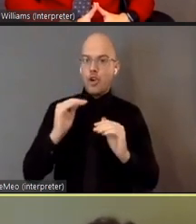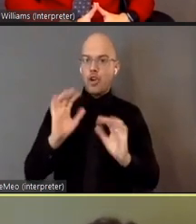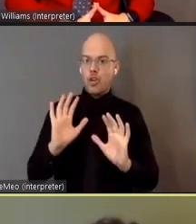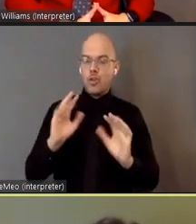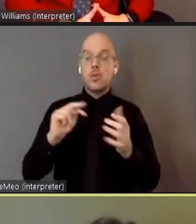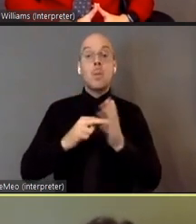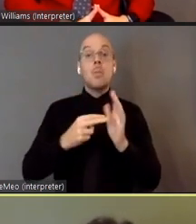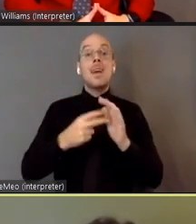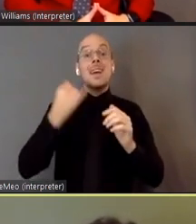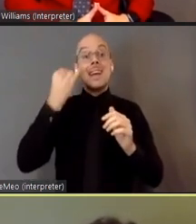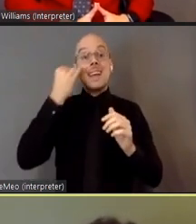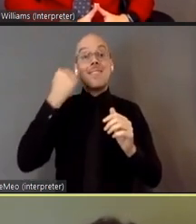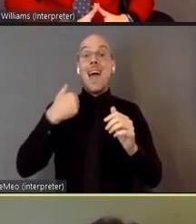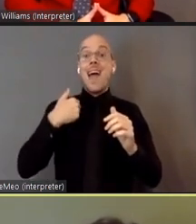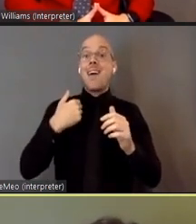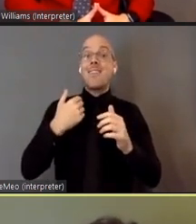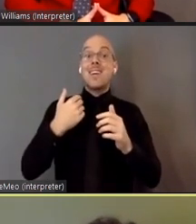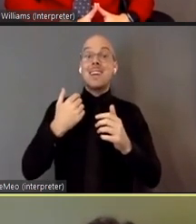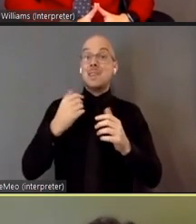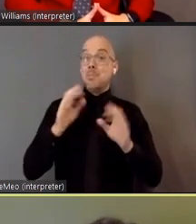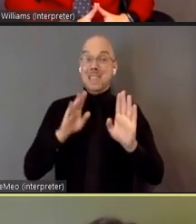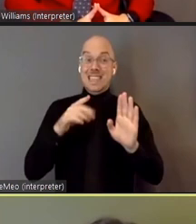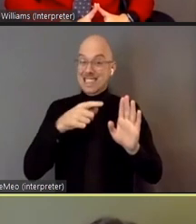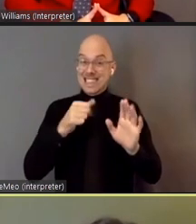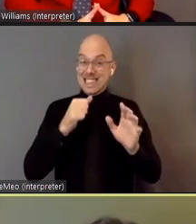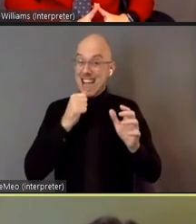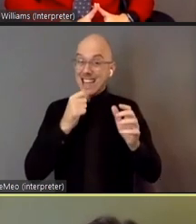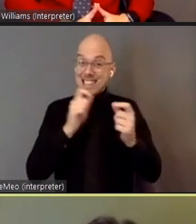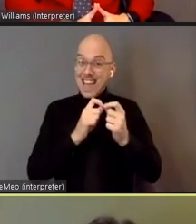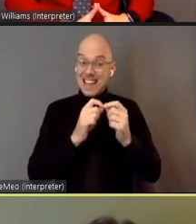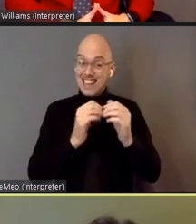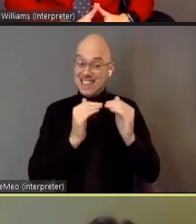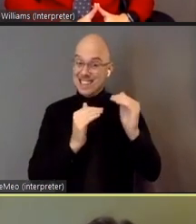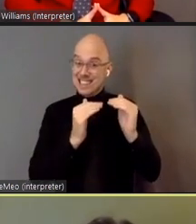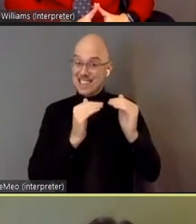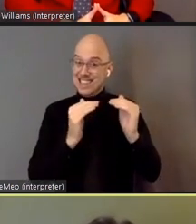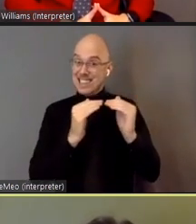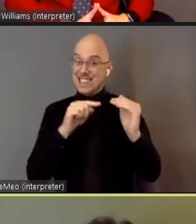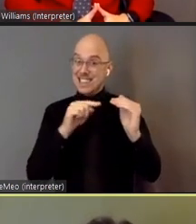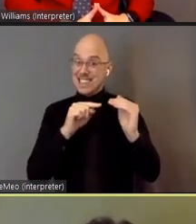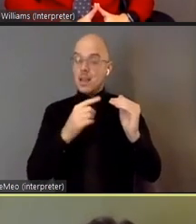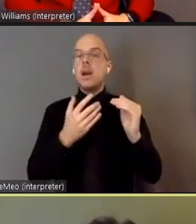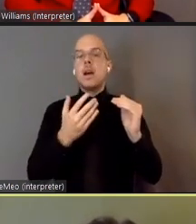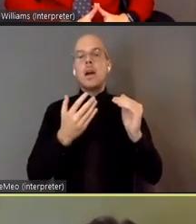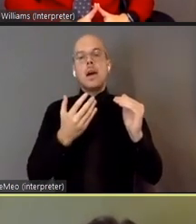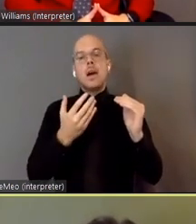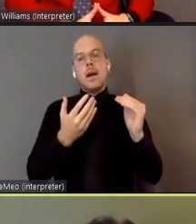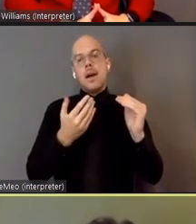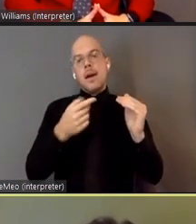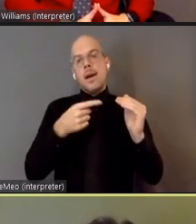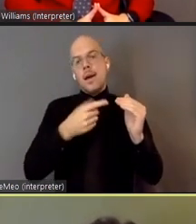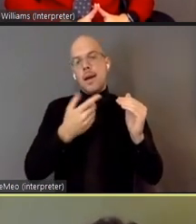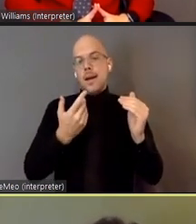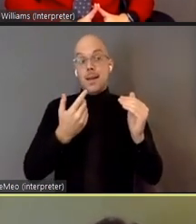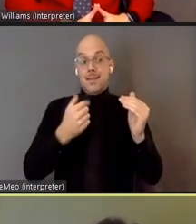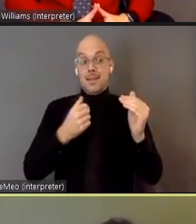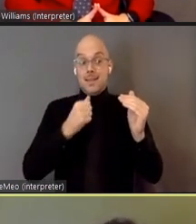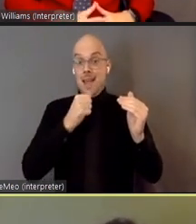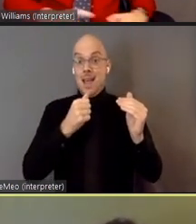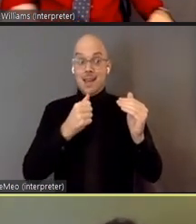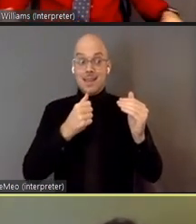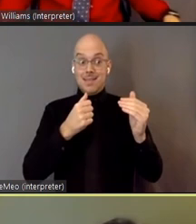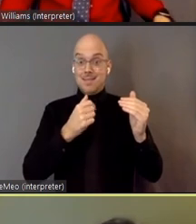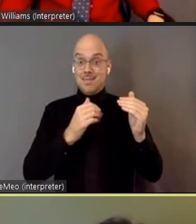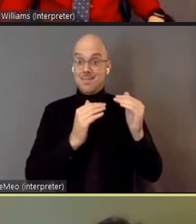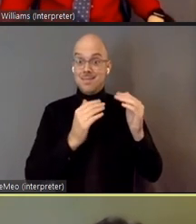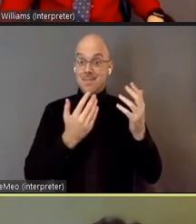sort of bids that can fill that gap exactly to the dollar line of the funds that are included in that auction, then